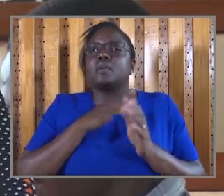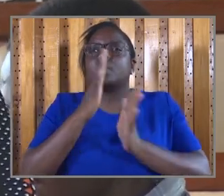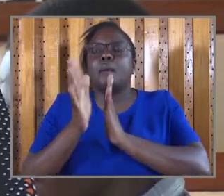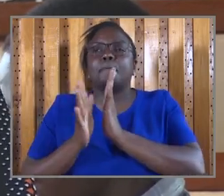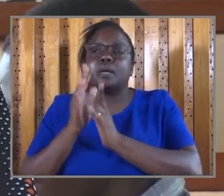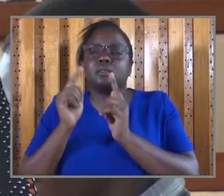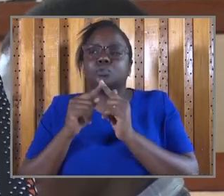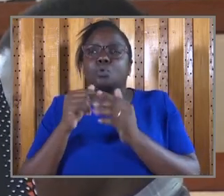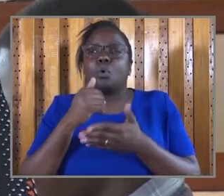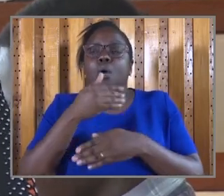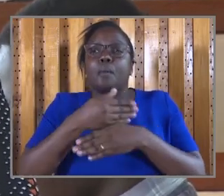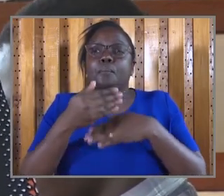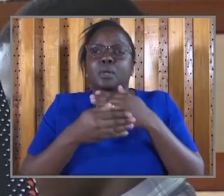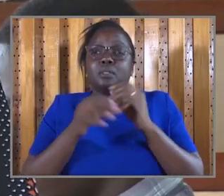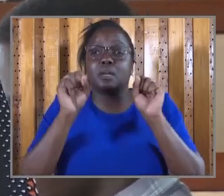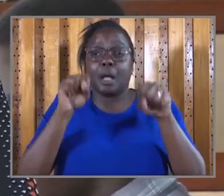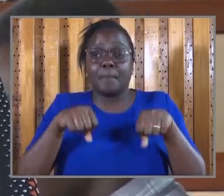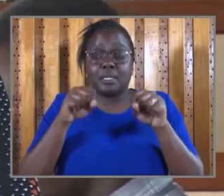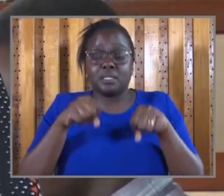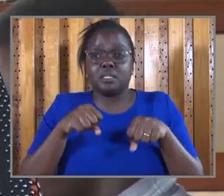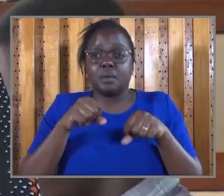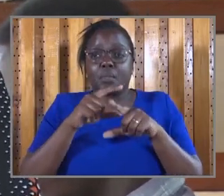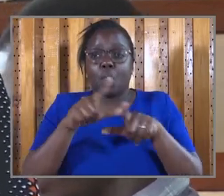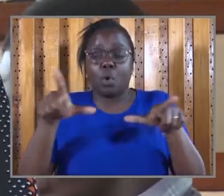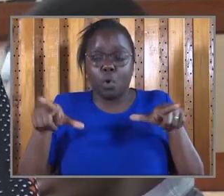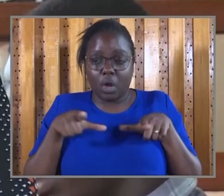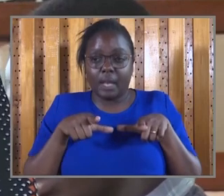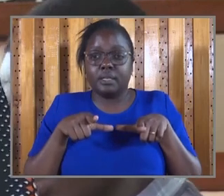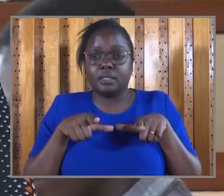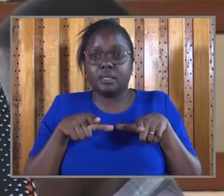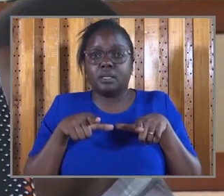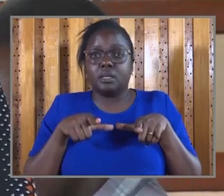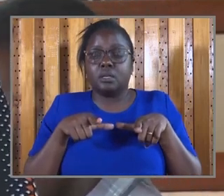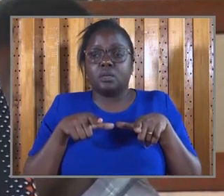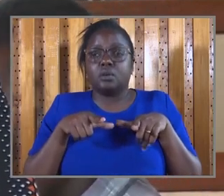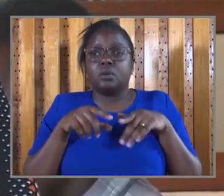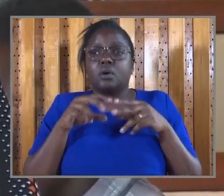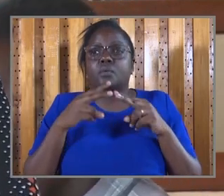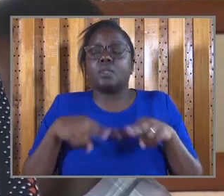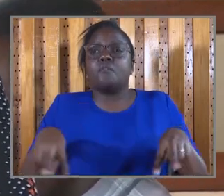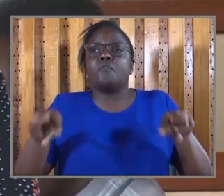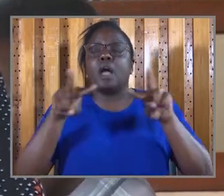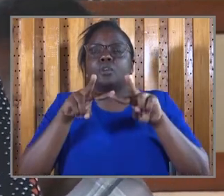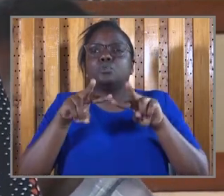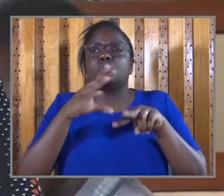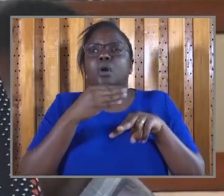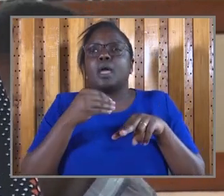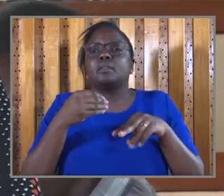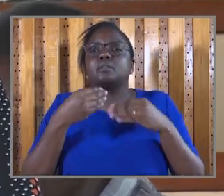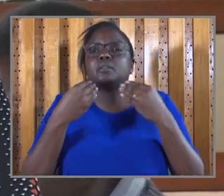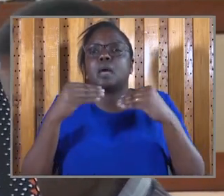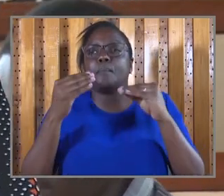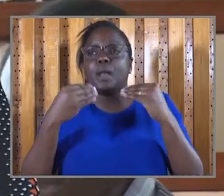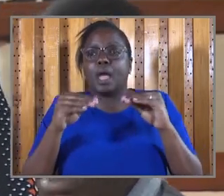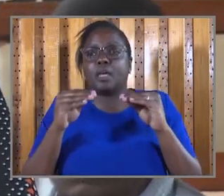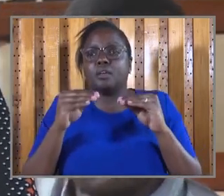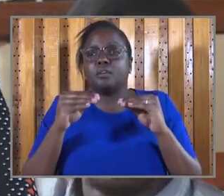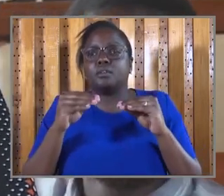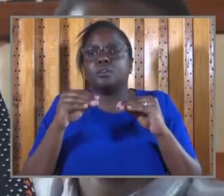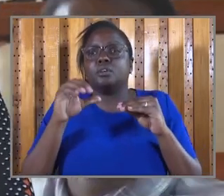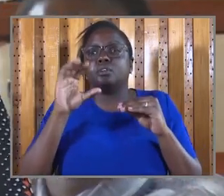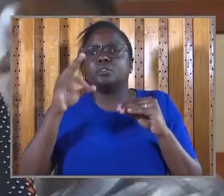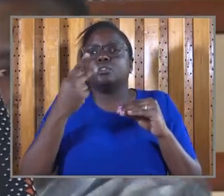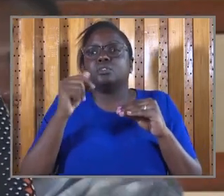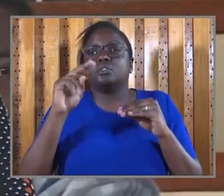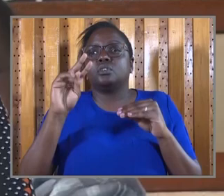to build capacity locally along the value and supply chains for our important export commodities in support